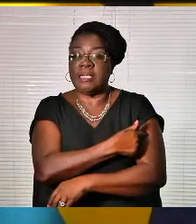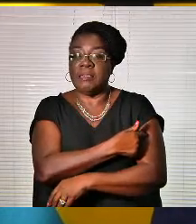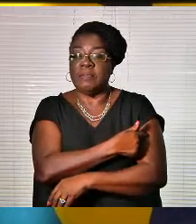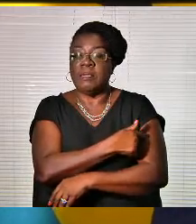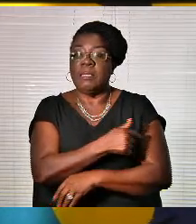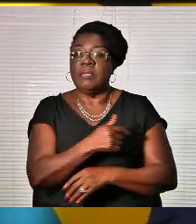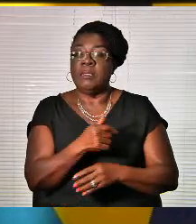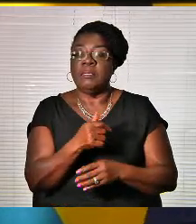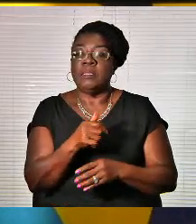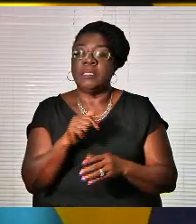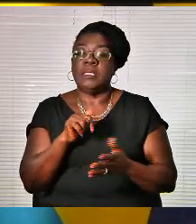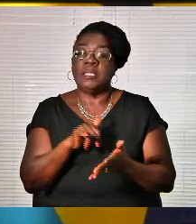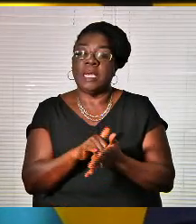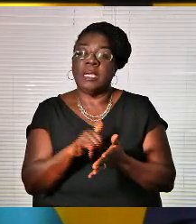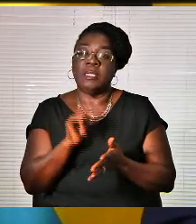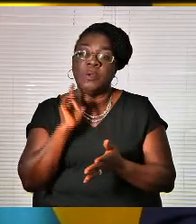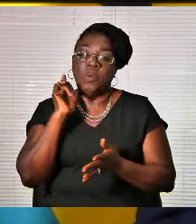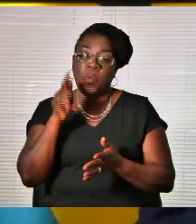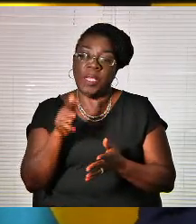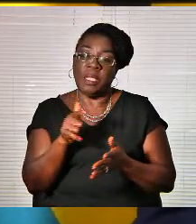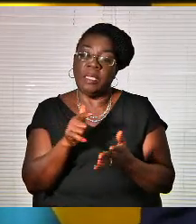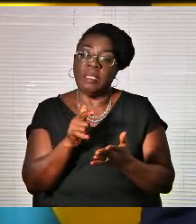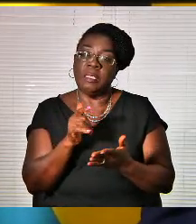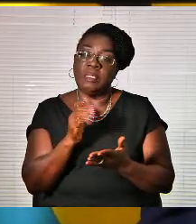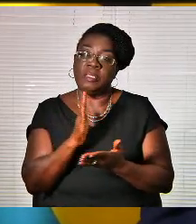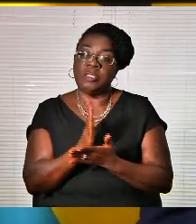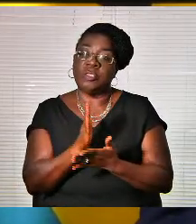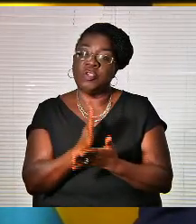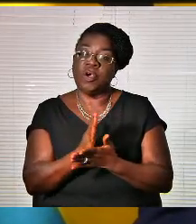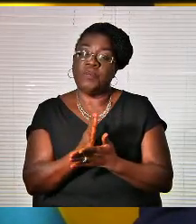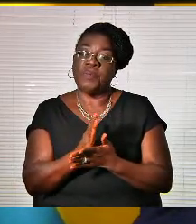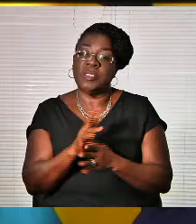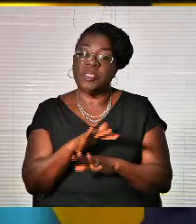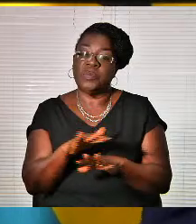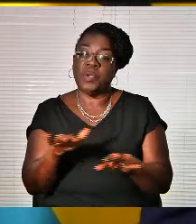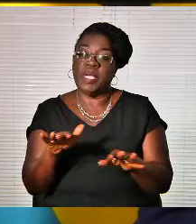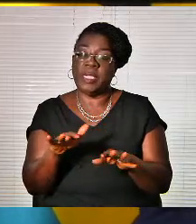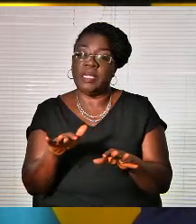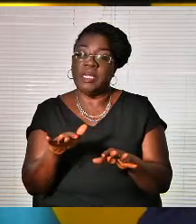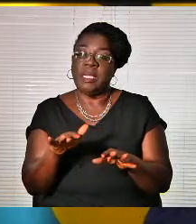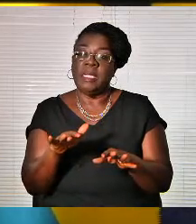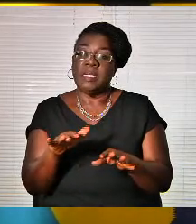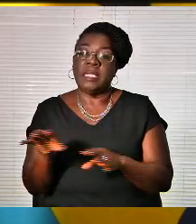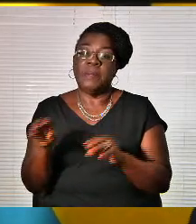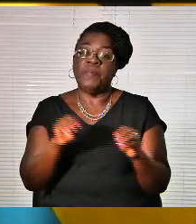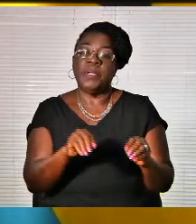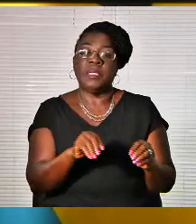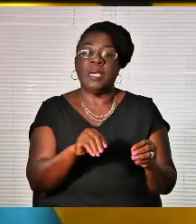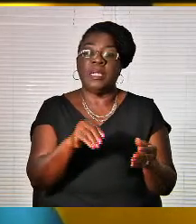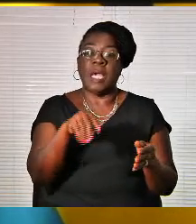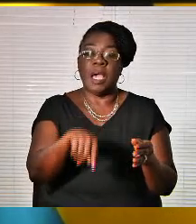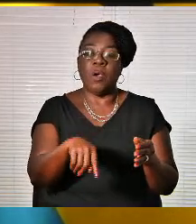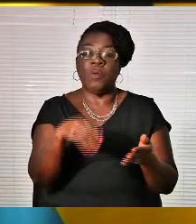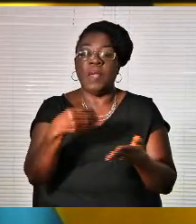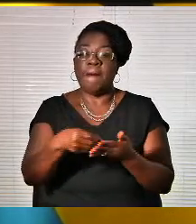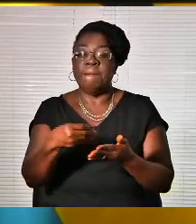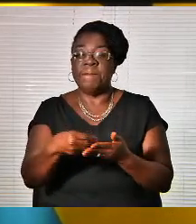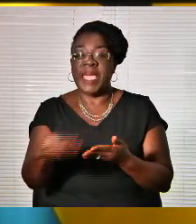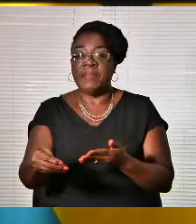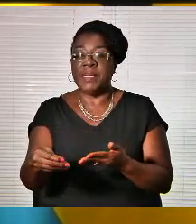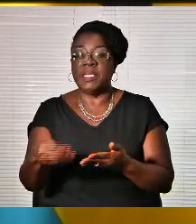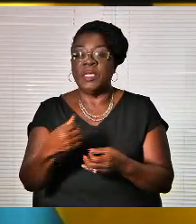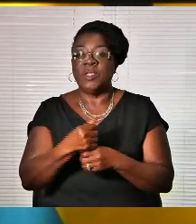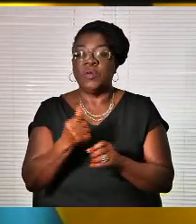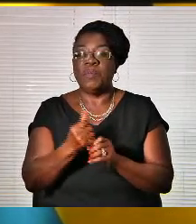capacity to be able to do what we expect it to, that every country put a down payment, so to speak, to ensure at